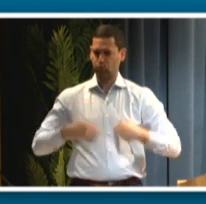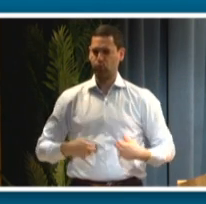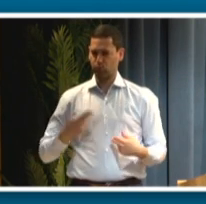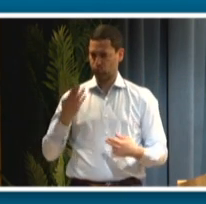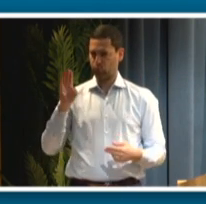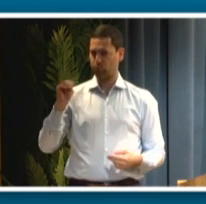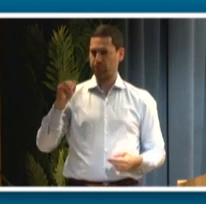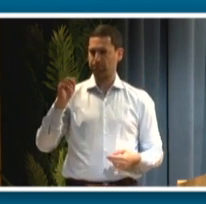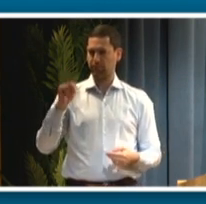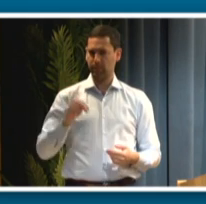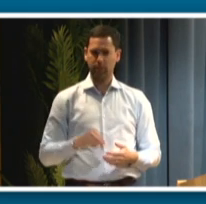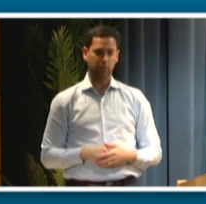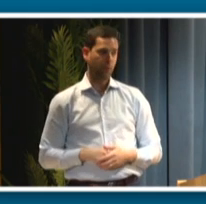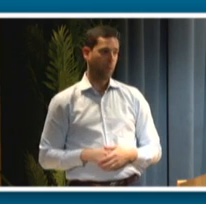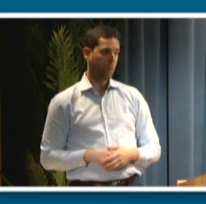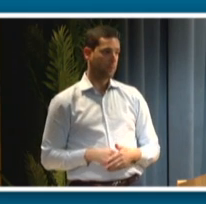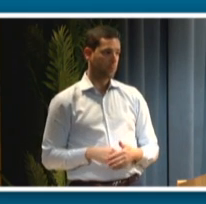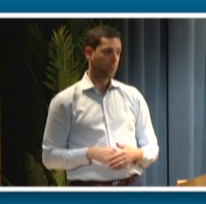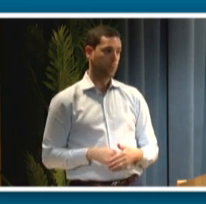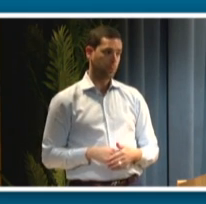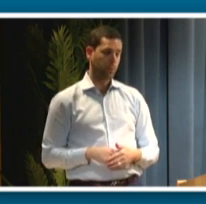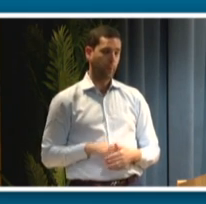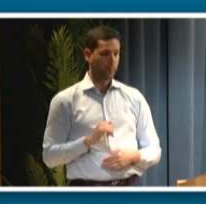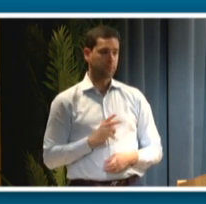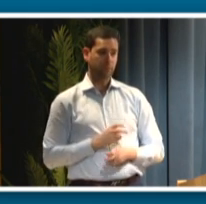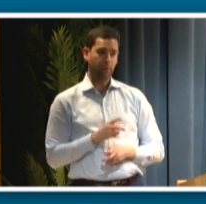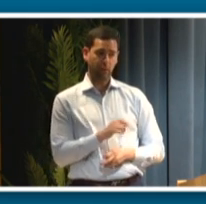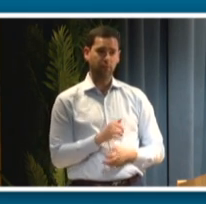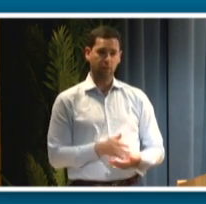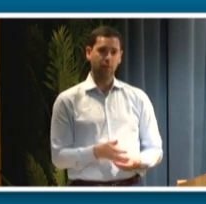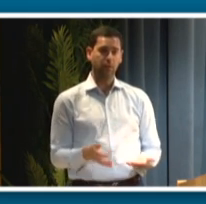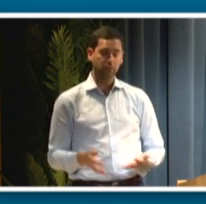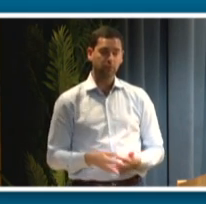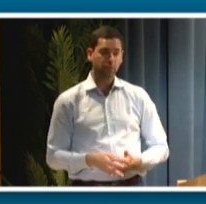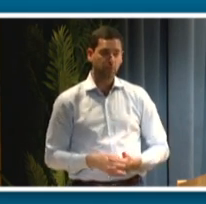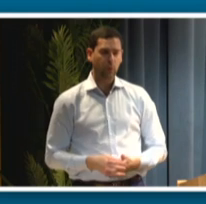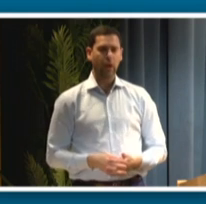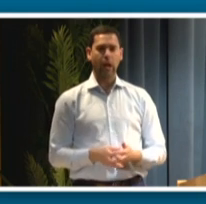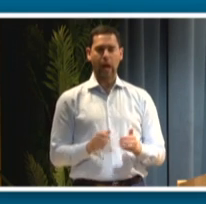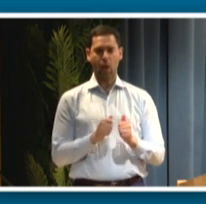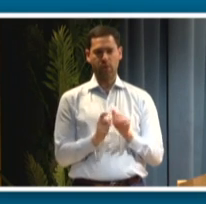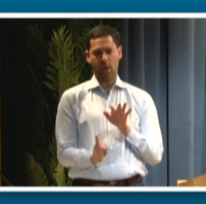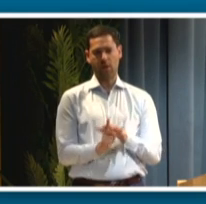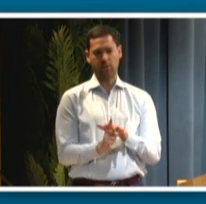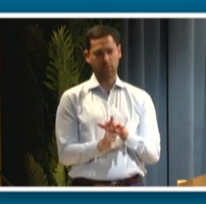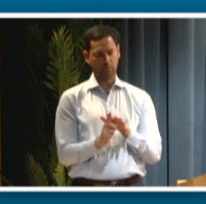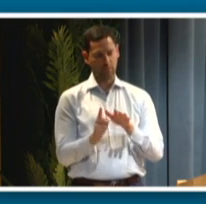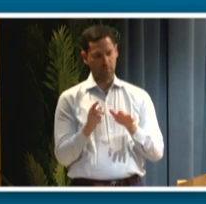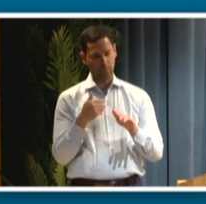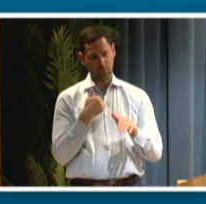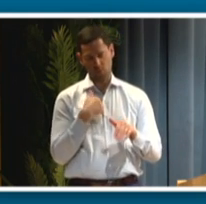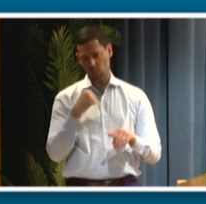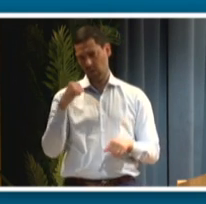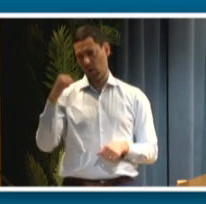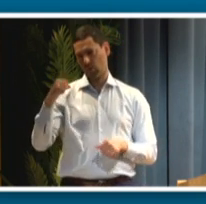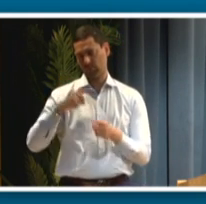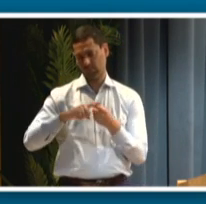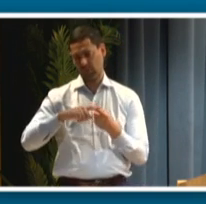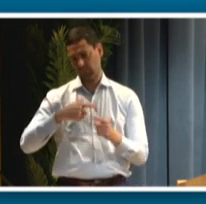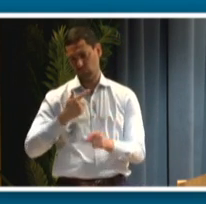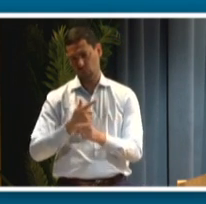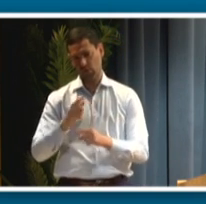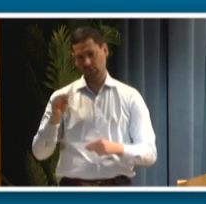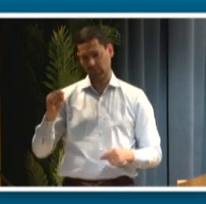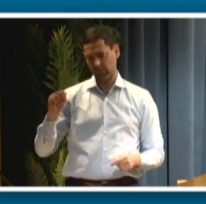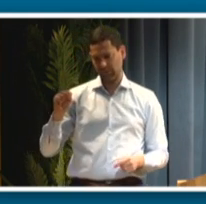That's a lot, you know. I think, how is it metabolizing? You shout out to my brother Kiese, you know, because he,